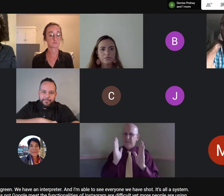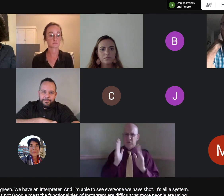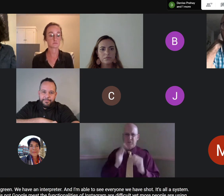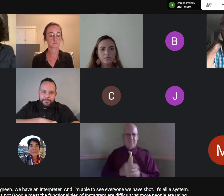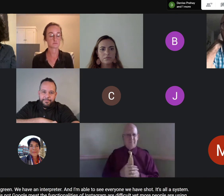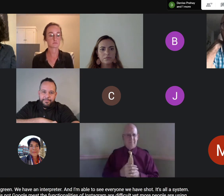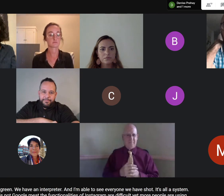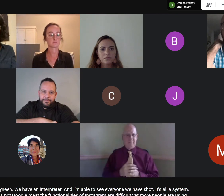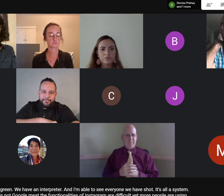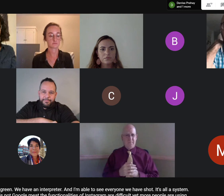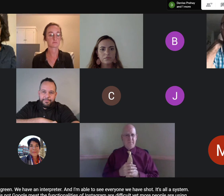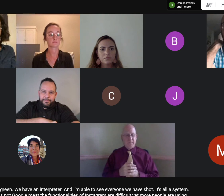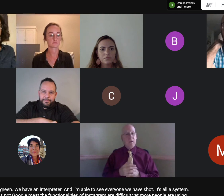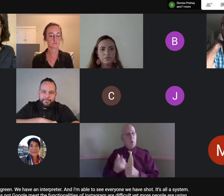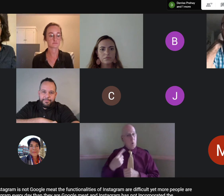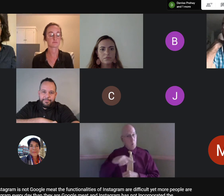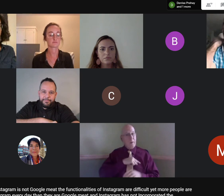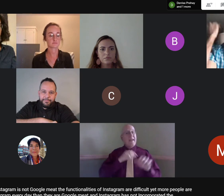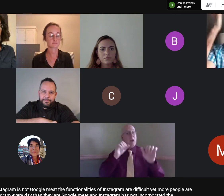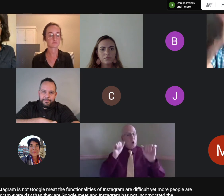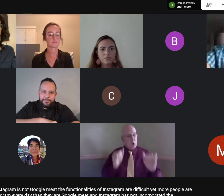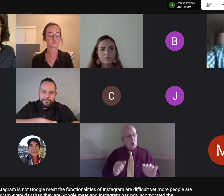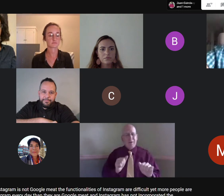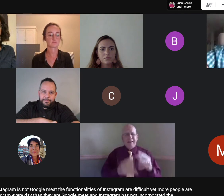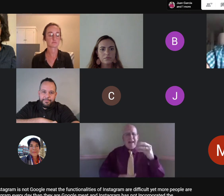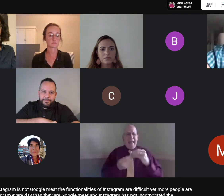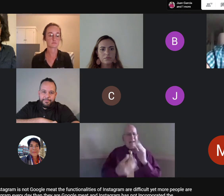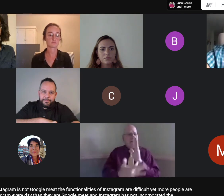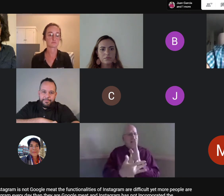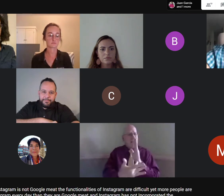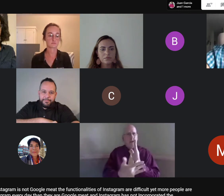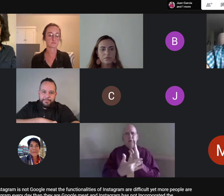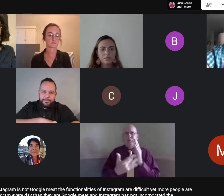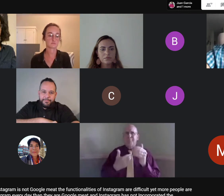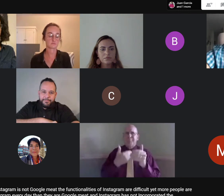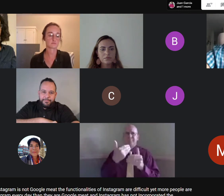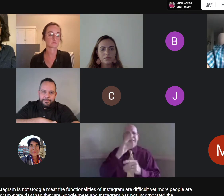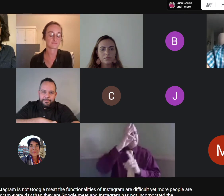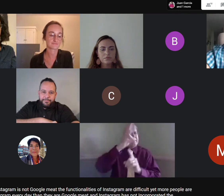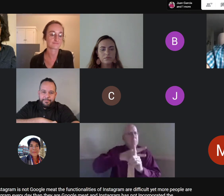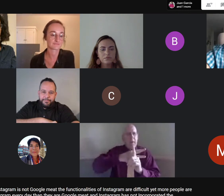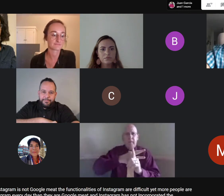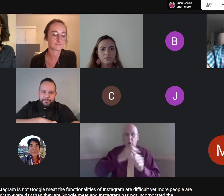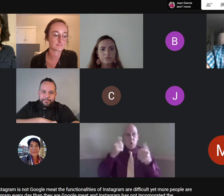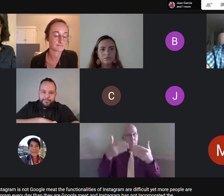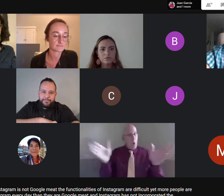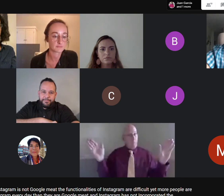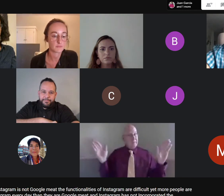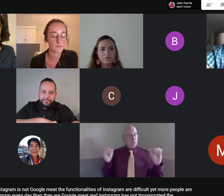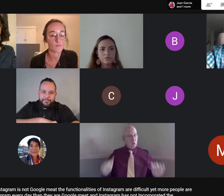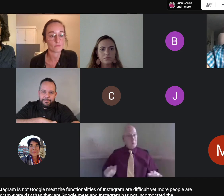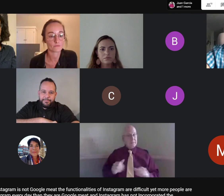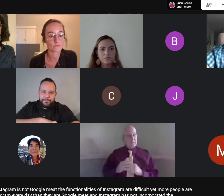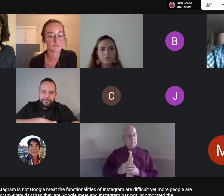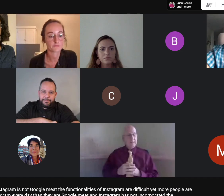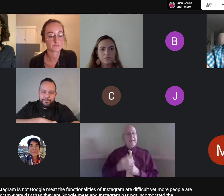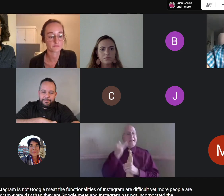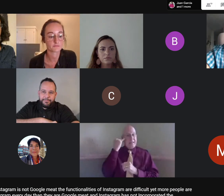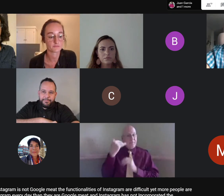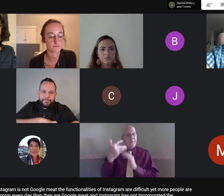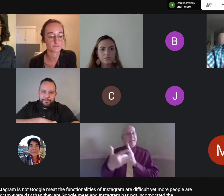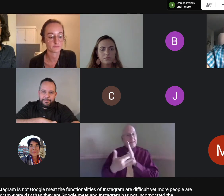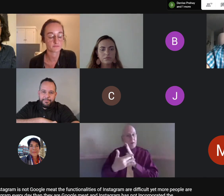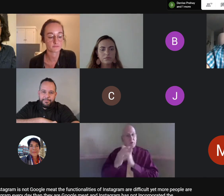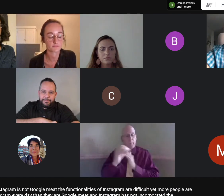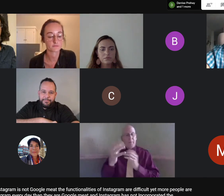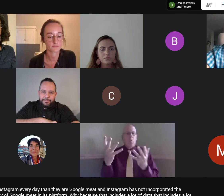to the point that we could get all of these technology in the next 6 months if technological companies